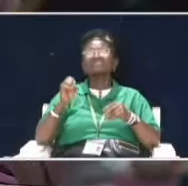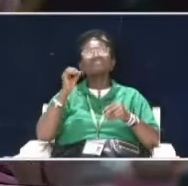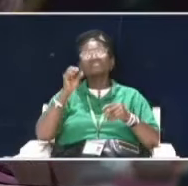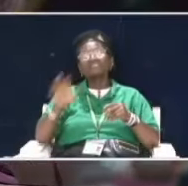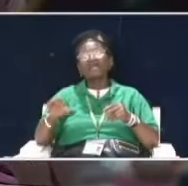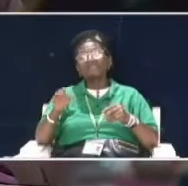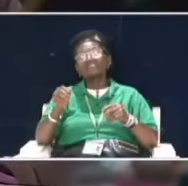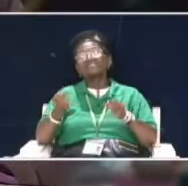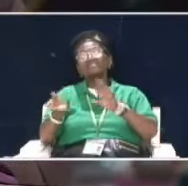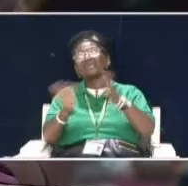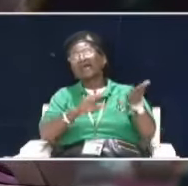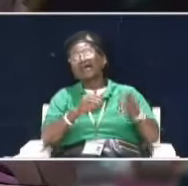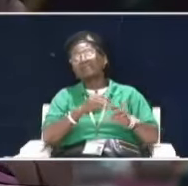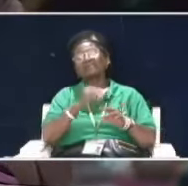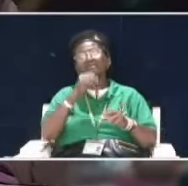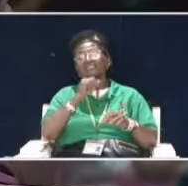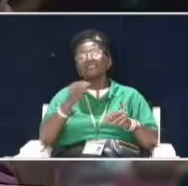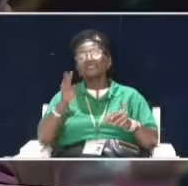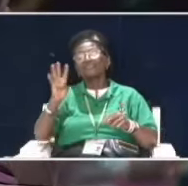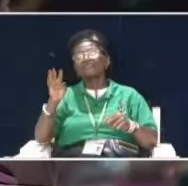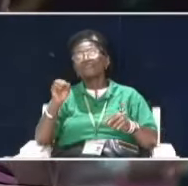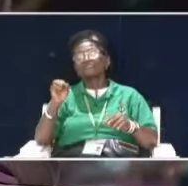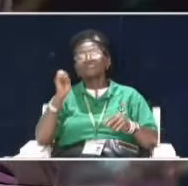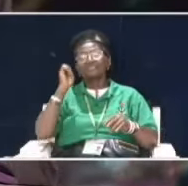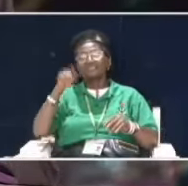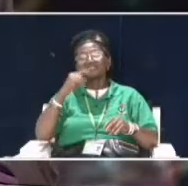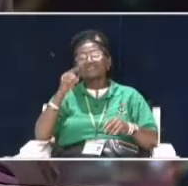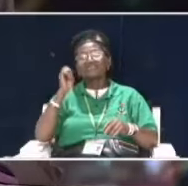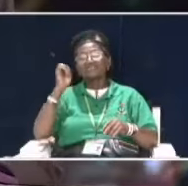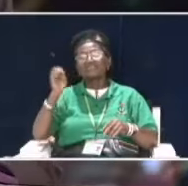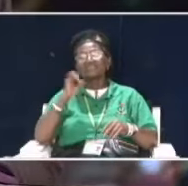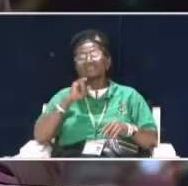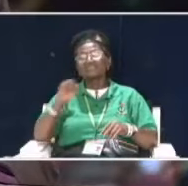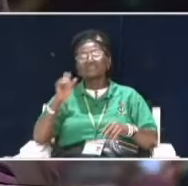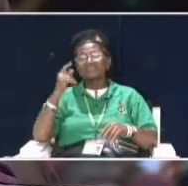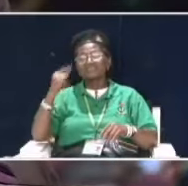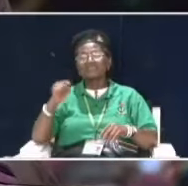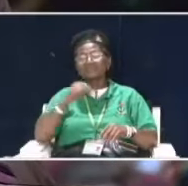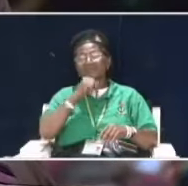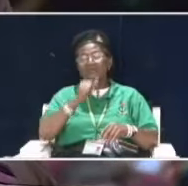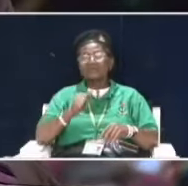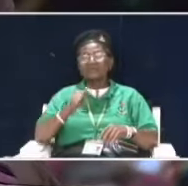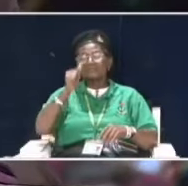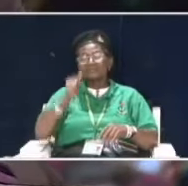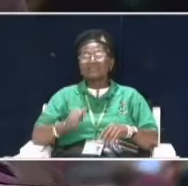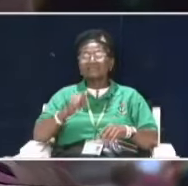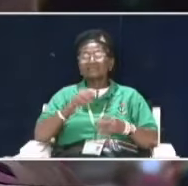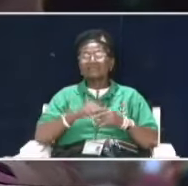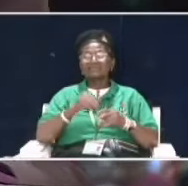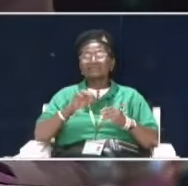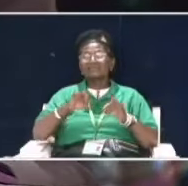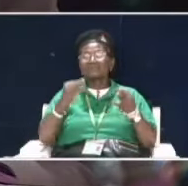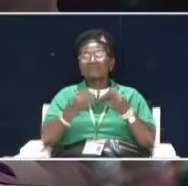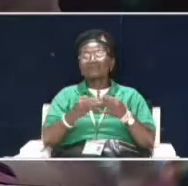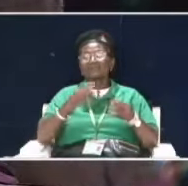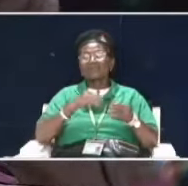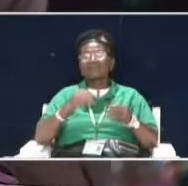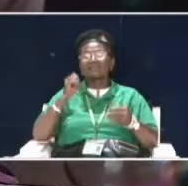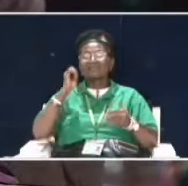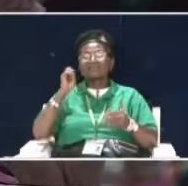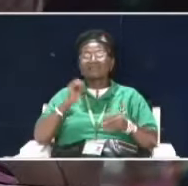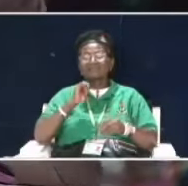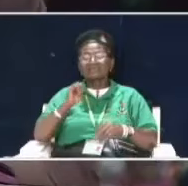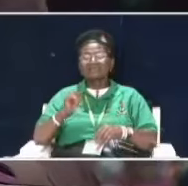He said he's the oldest in the family, oldest male, and he was 39. Was about